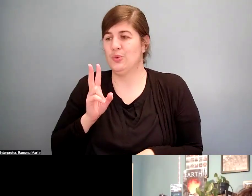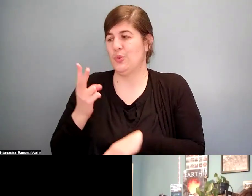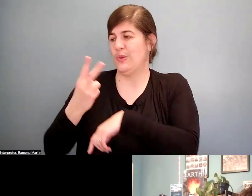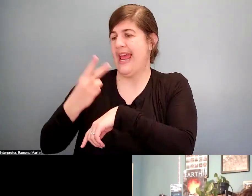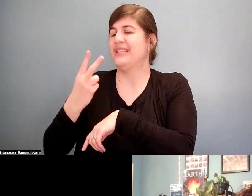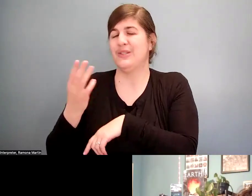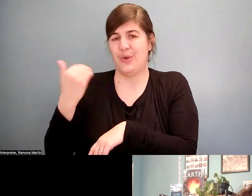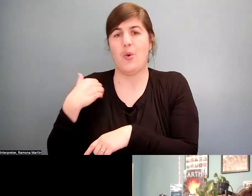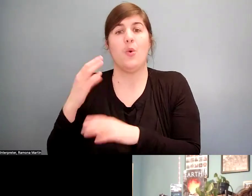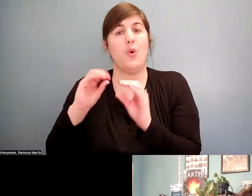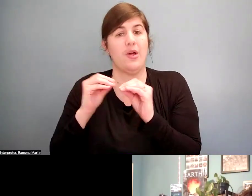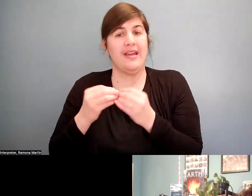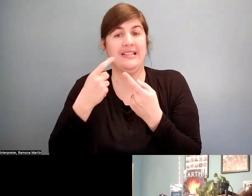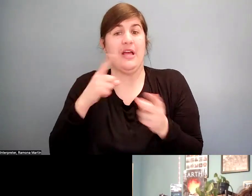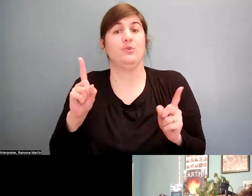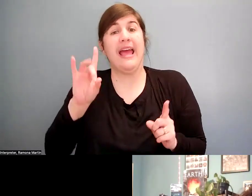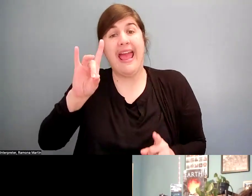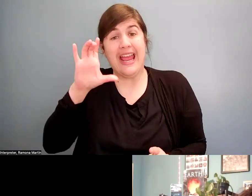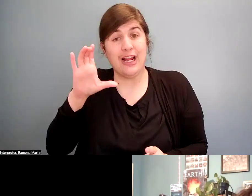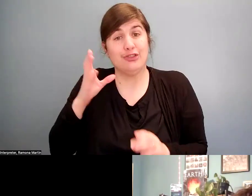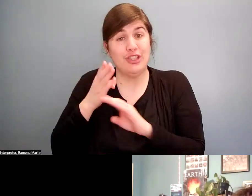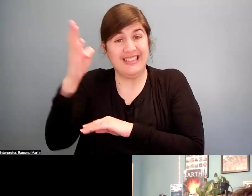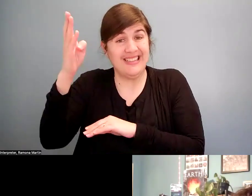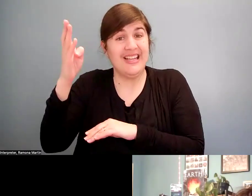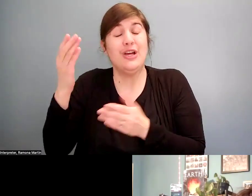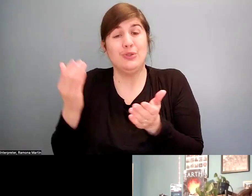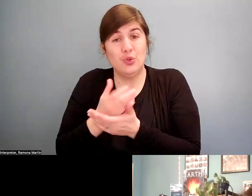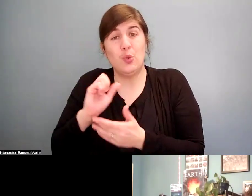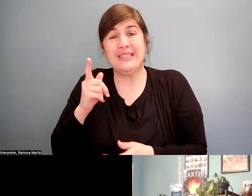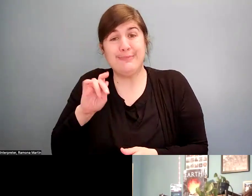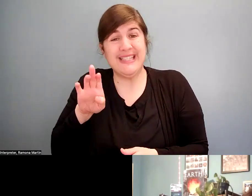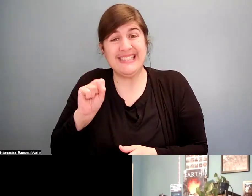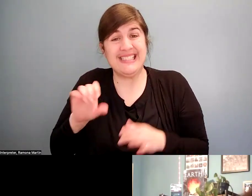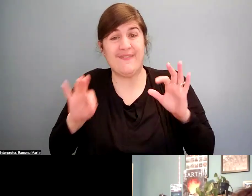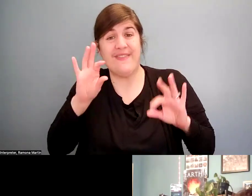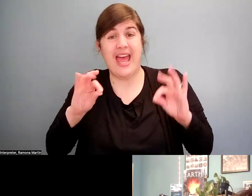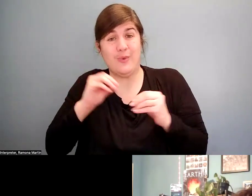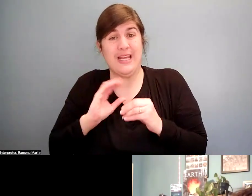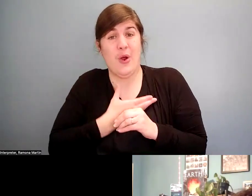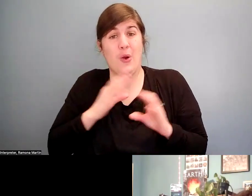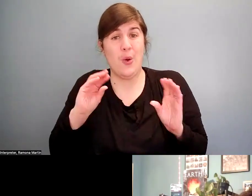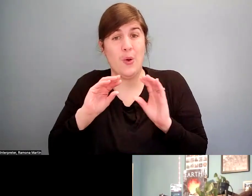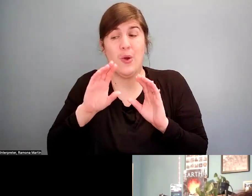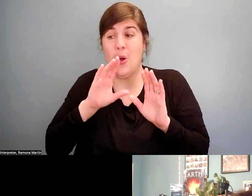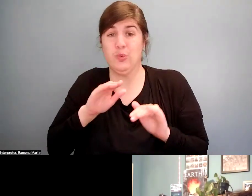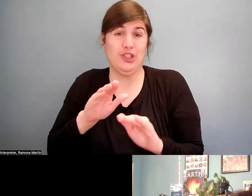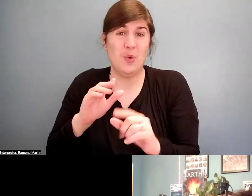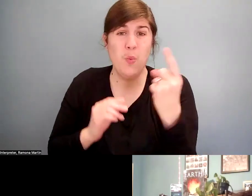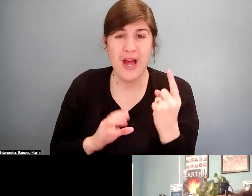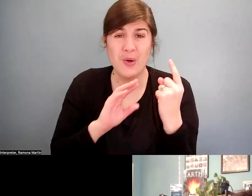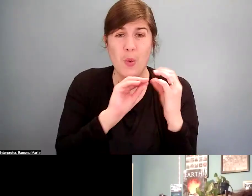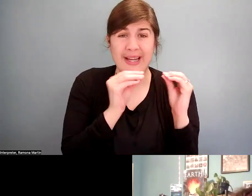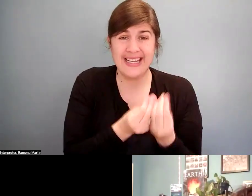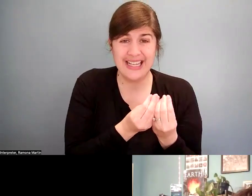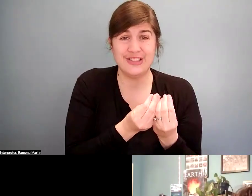organizations announced over 800 new species discovered in our oceans, and Yeah, that was just one organization. right. Yeah.